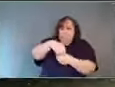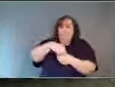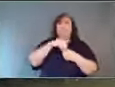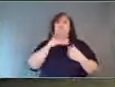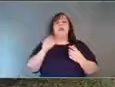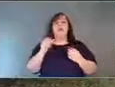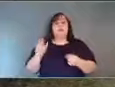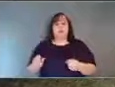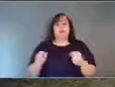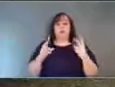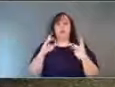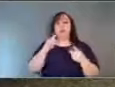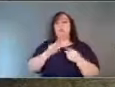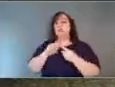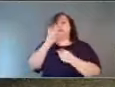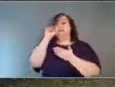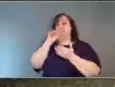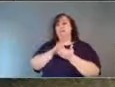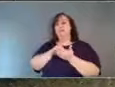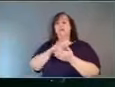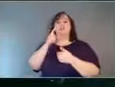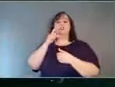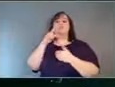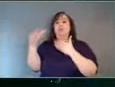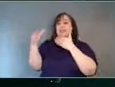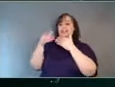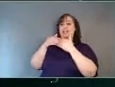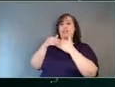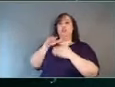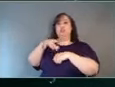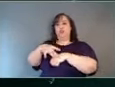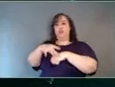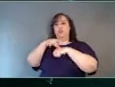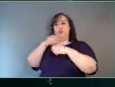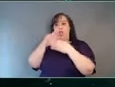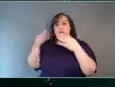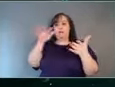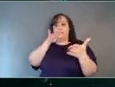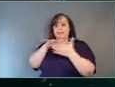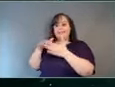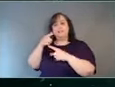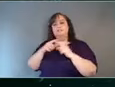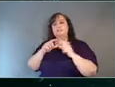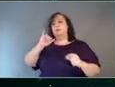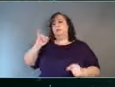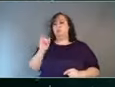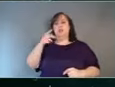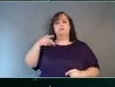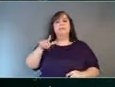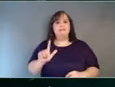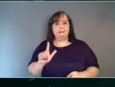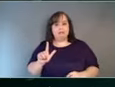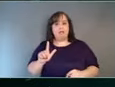Near Earth Object Studies at JPL Jets Propulsion Laboratory so that people around the world can find out more.